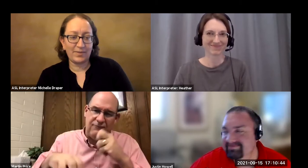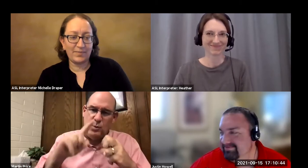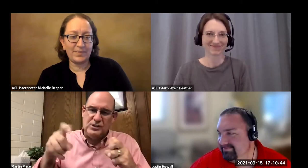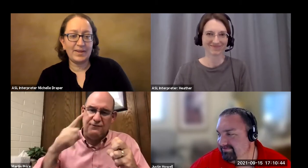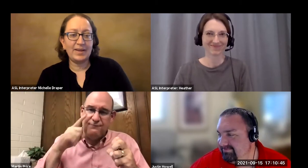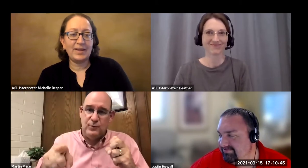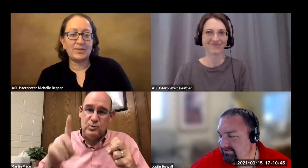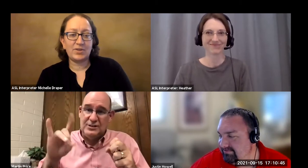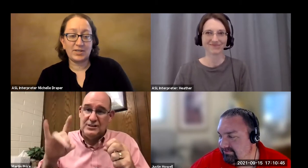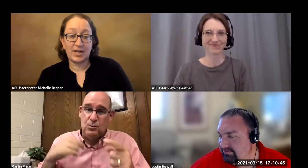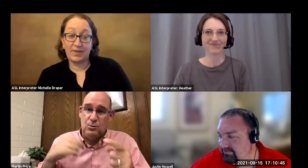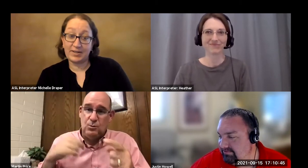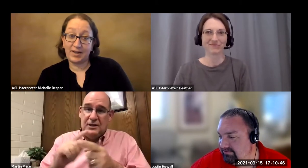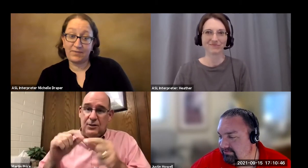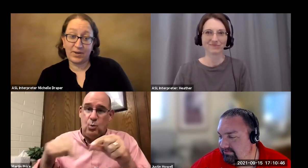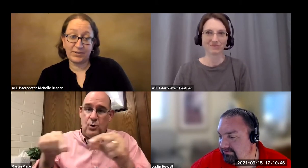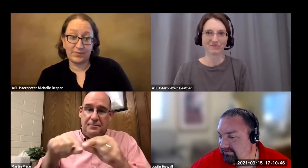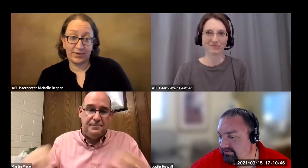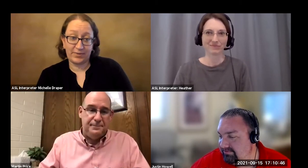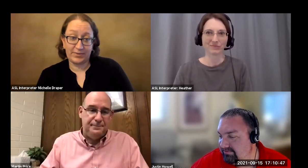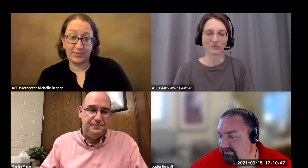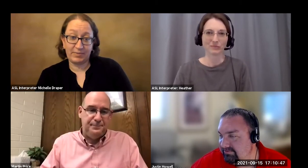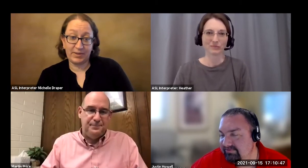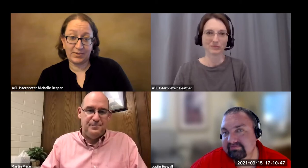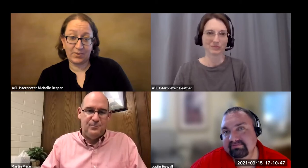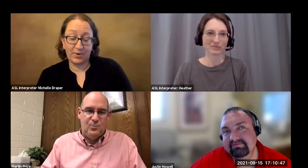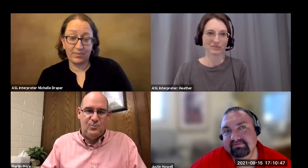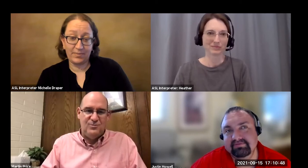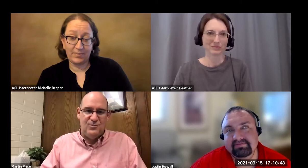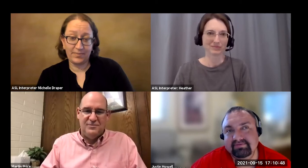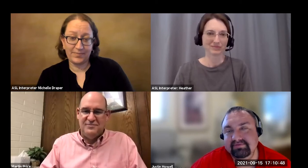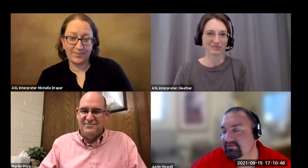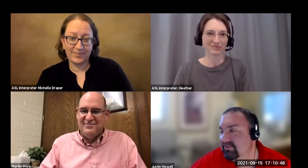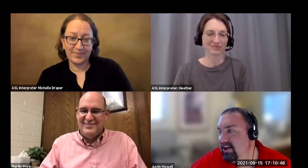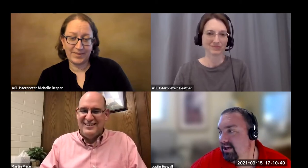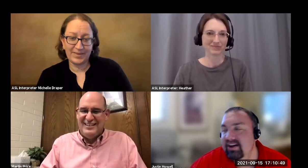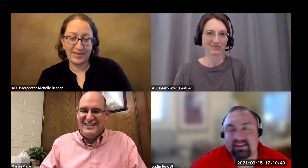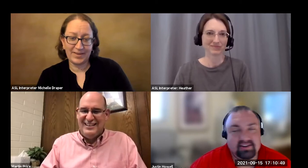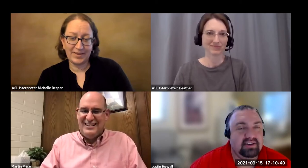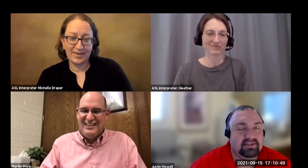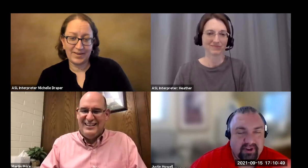And welcome. So Justin, I've got a tough question for you. Did we meet the quorum?